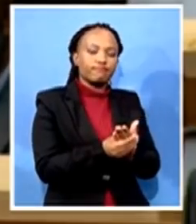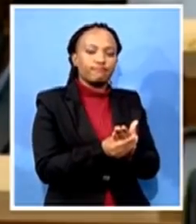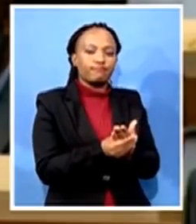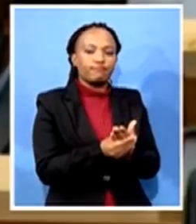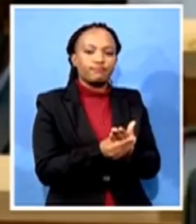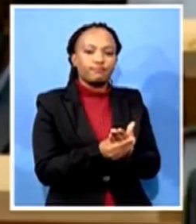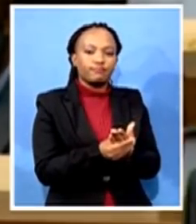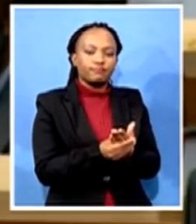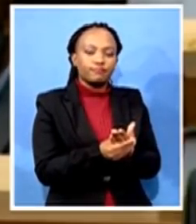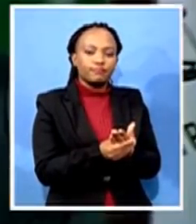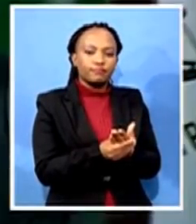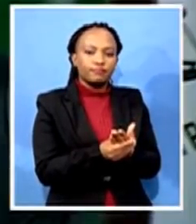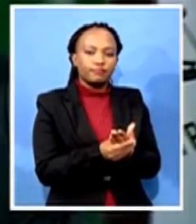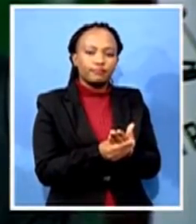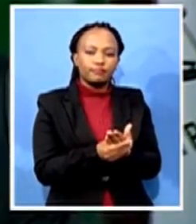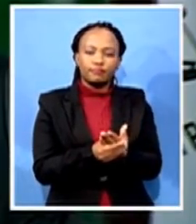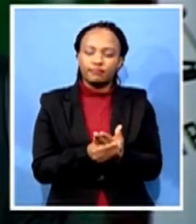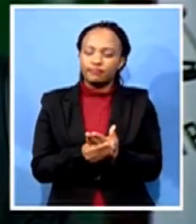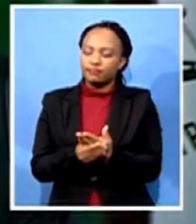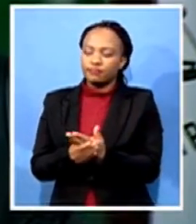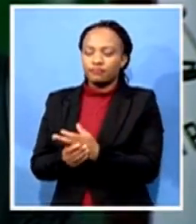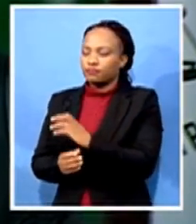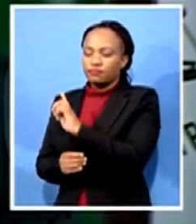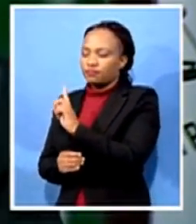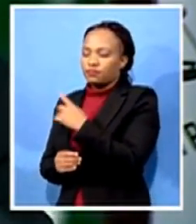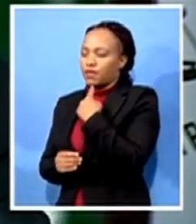I don't think so, because they are not written by the same person.